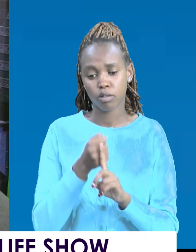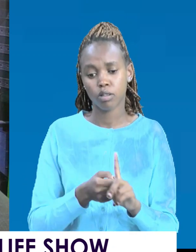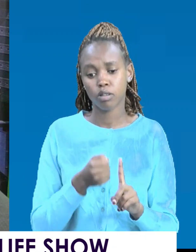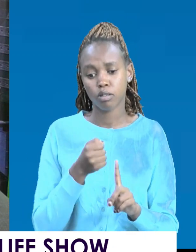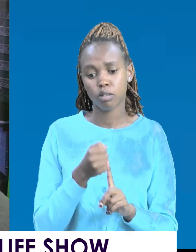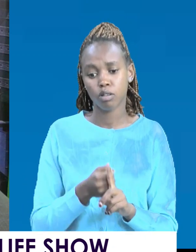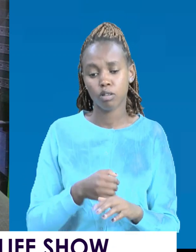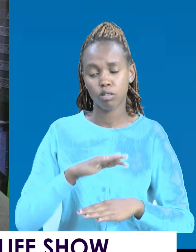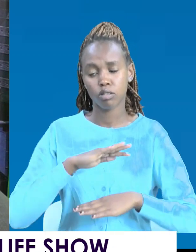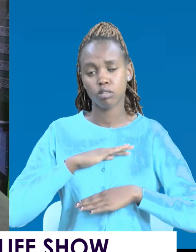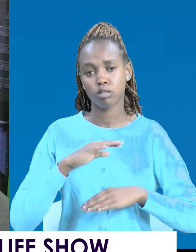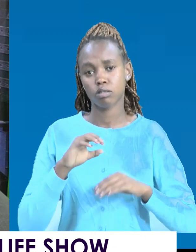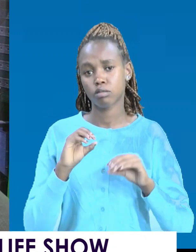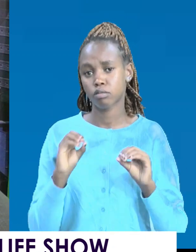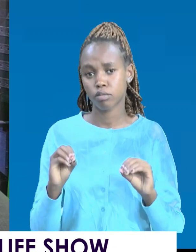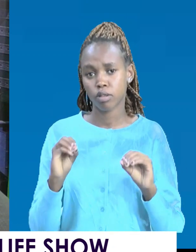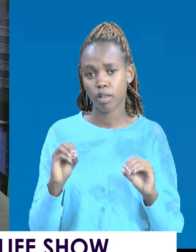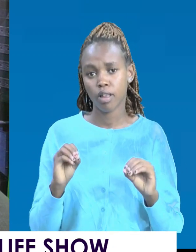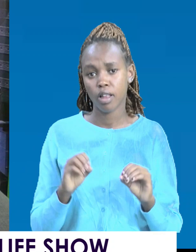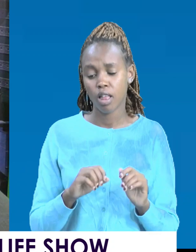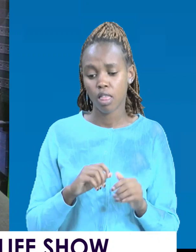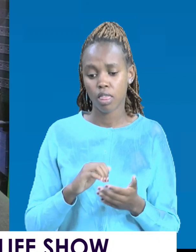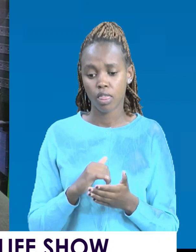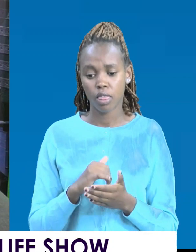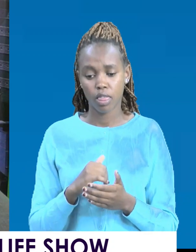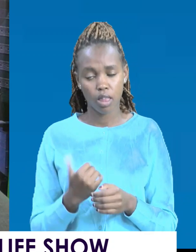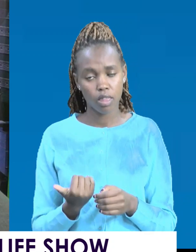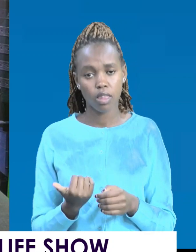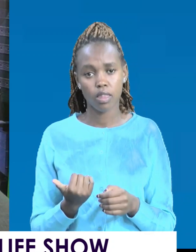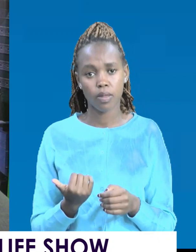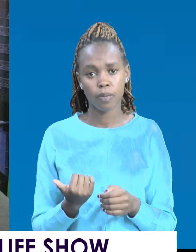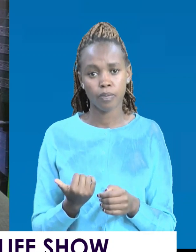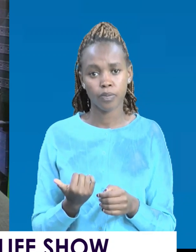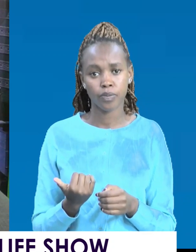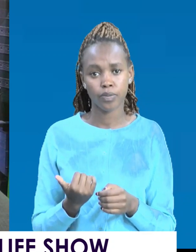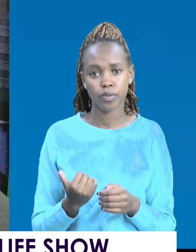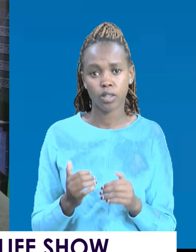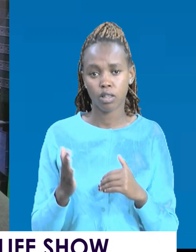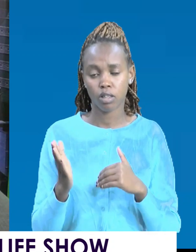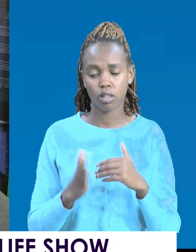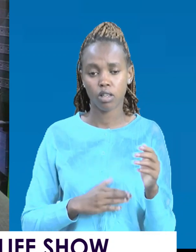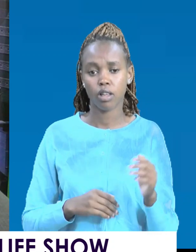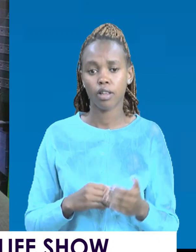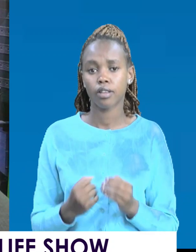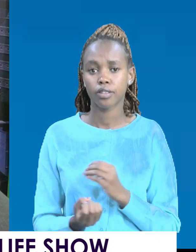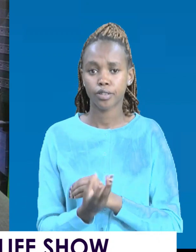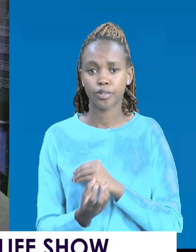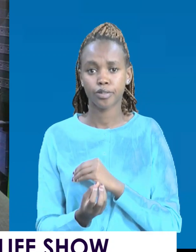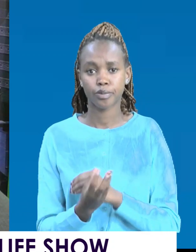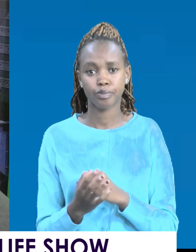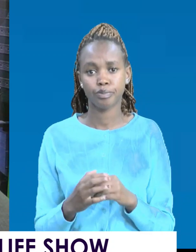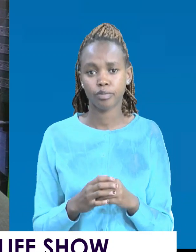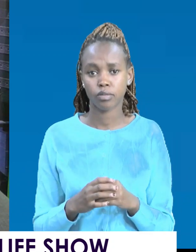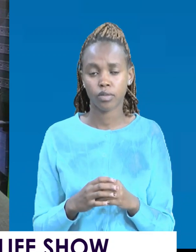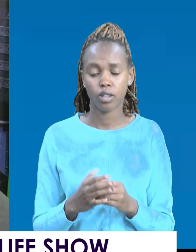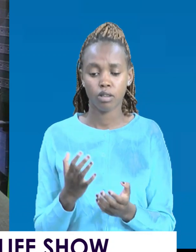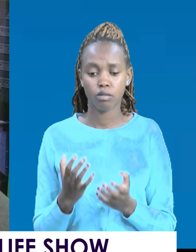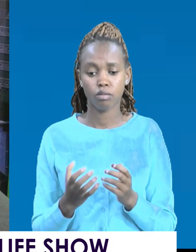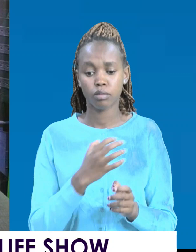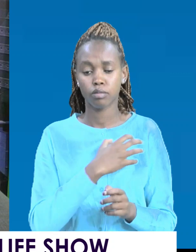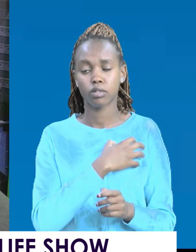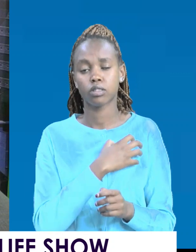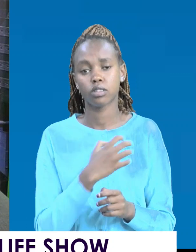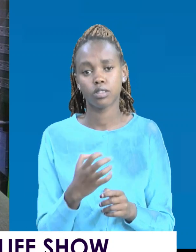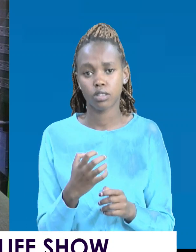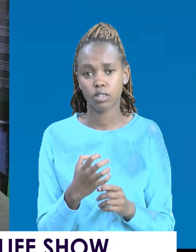in life other than influence. Trust you me, whatever amount of wealth you